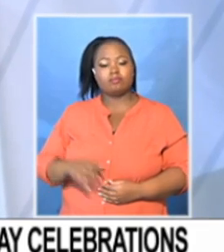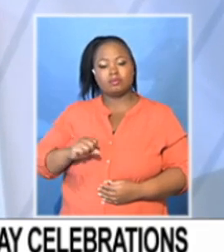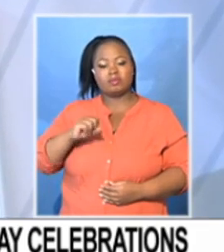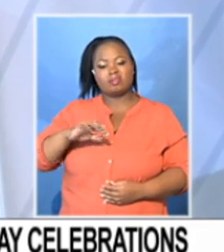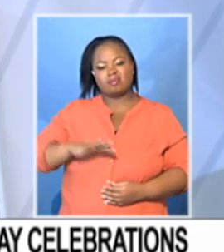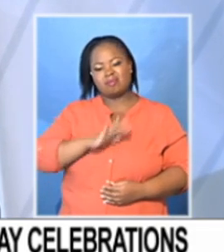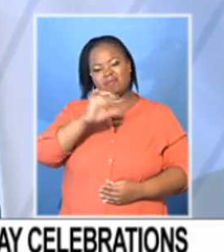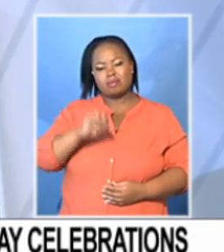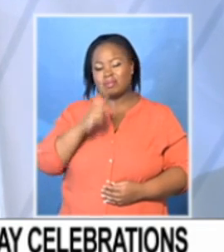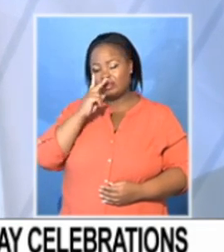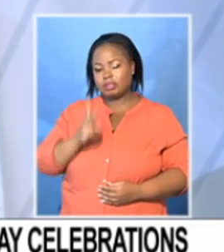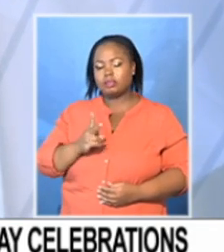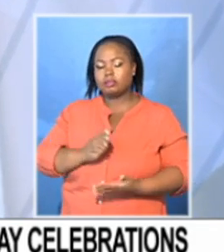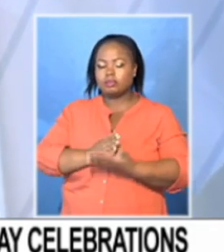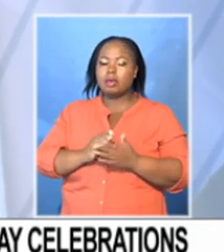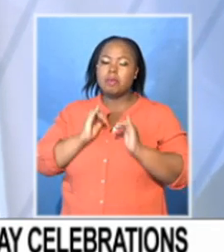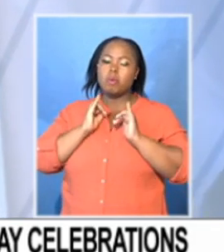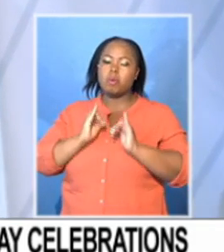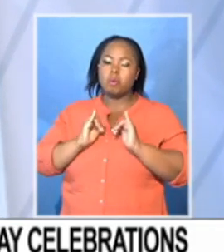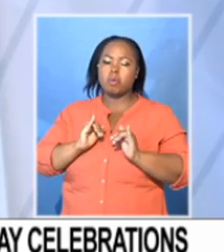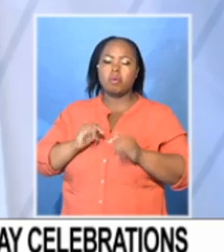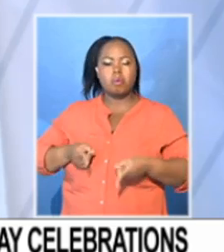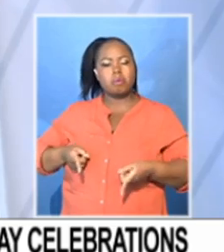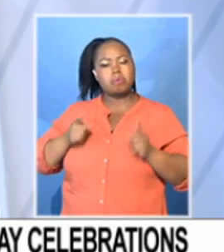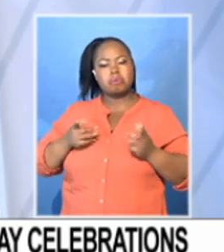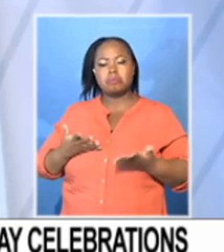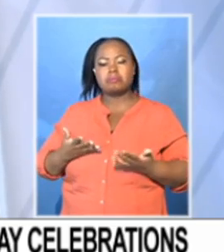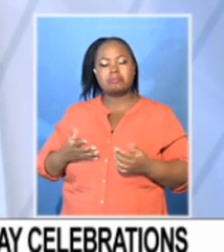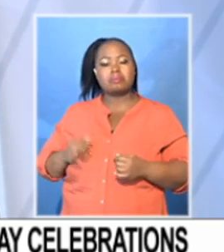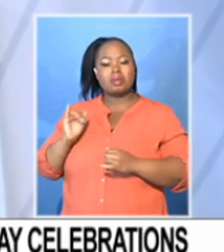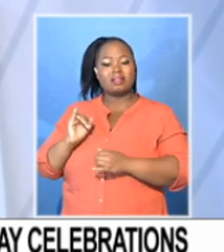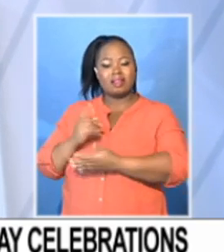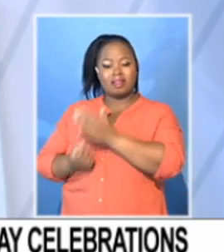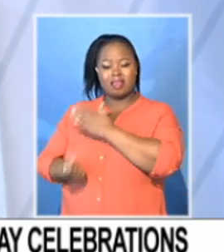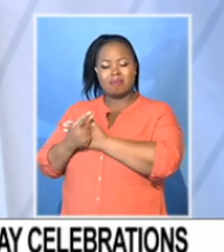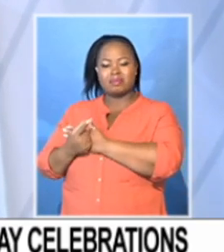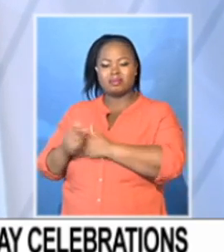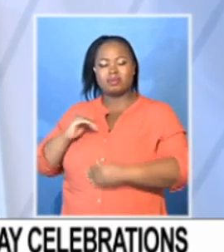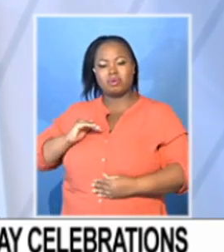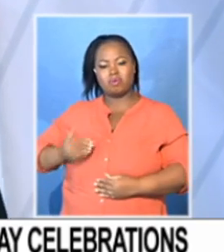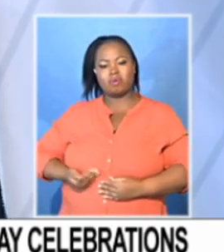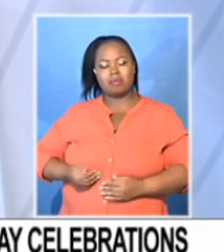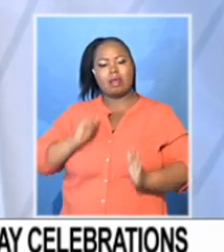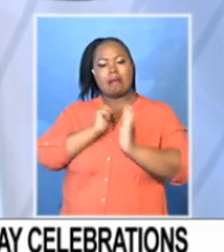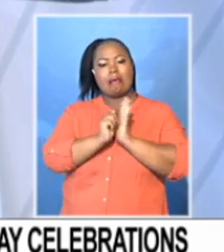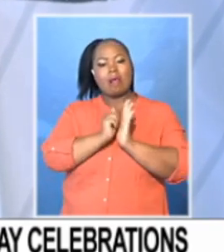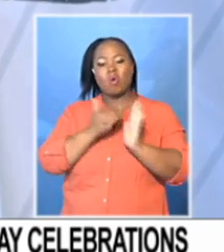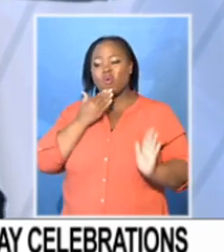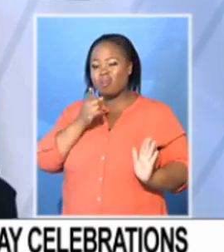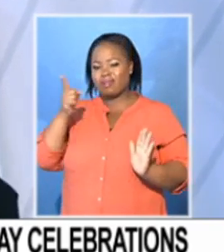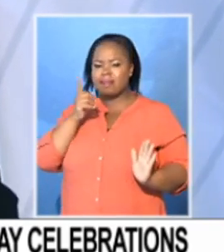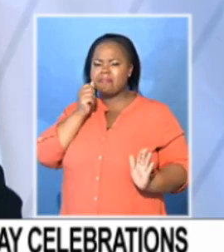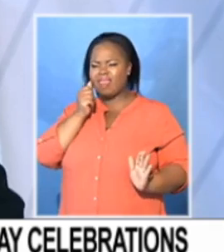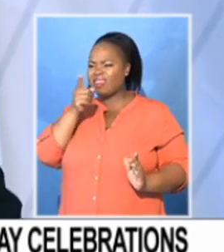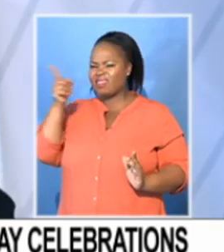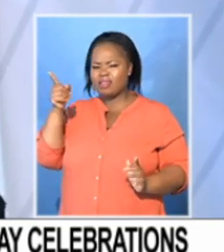horrific incidents recently of the killing of women by men known